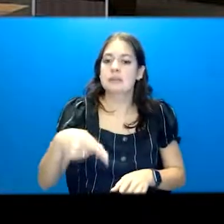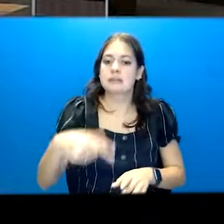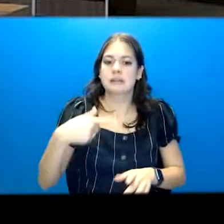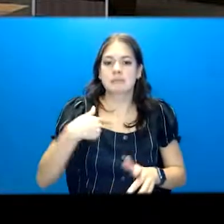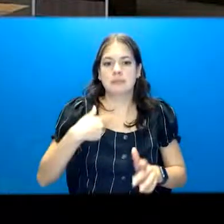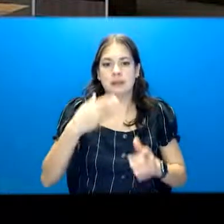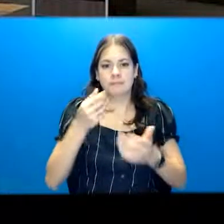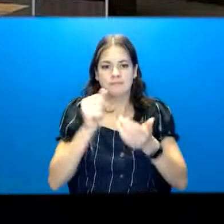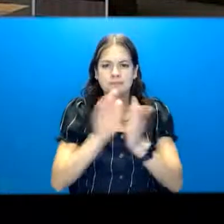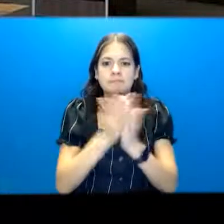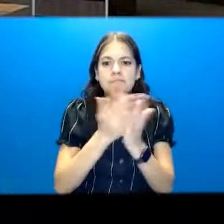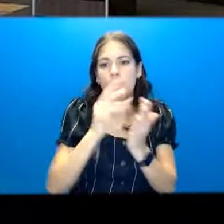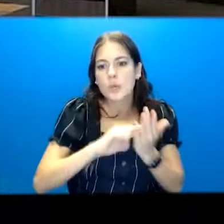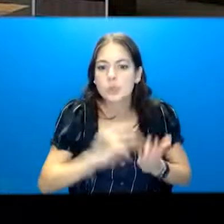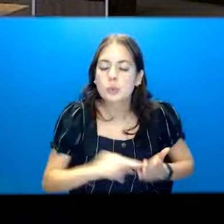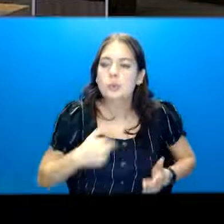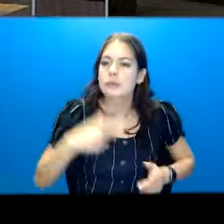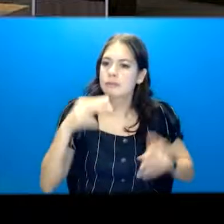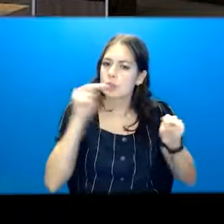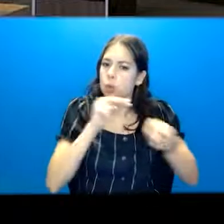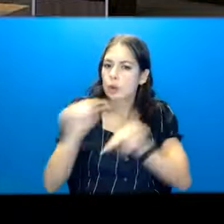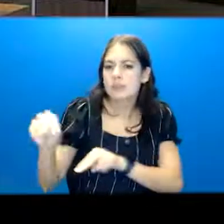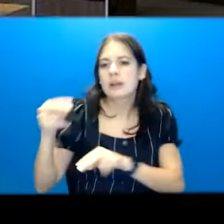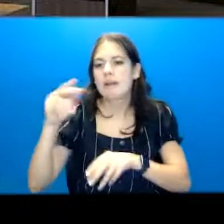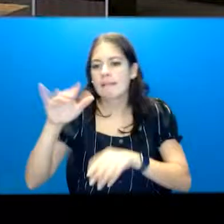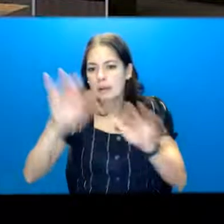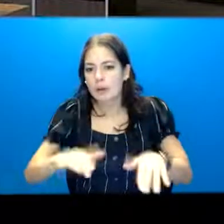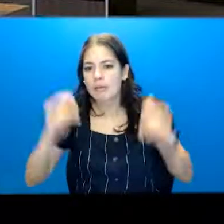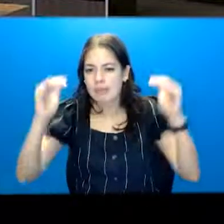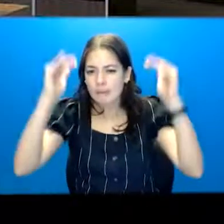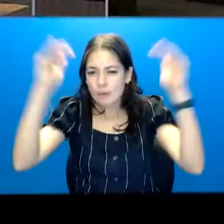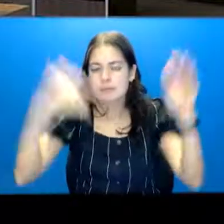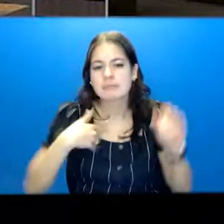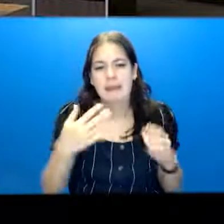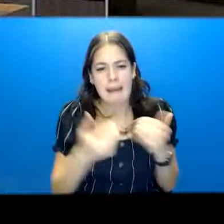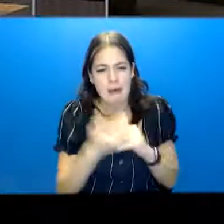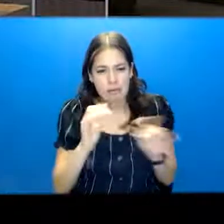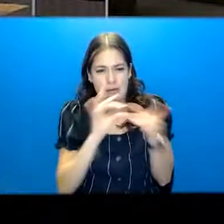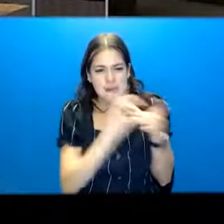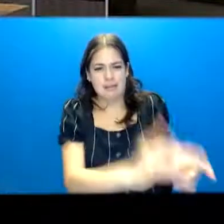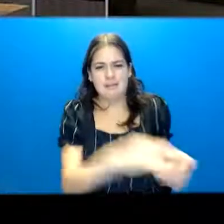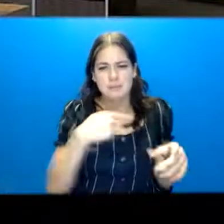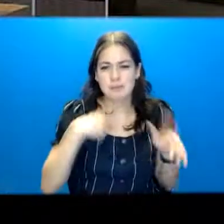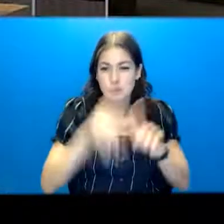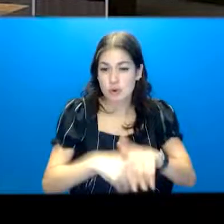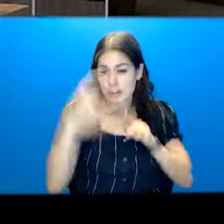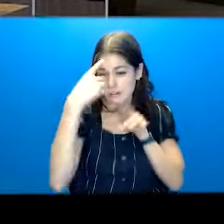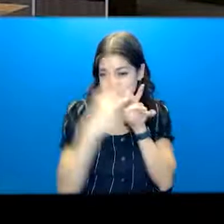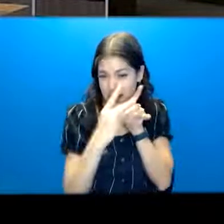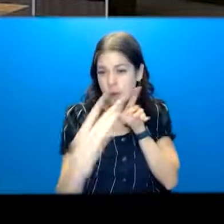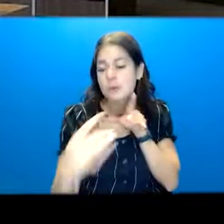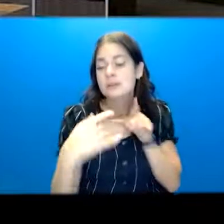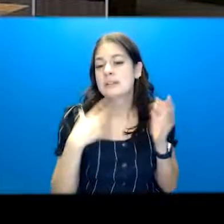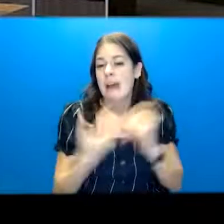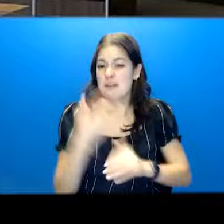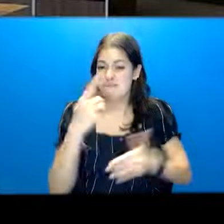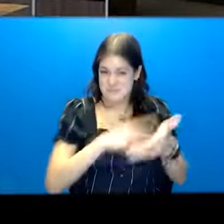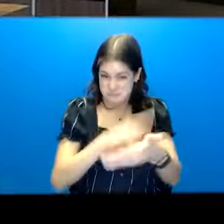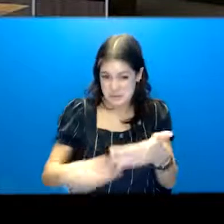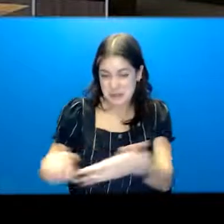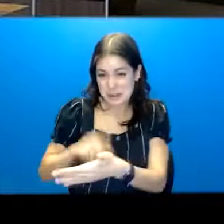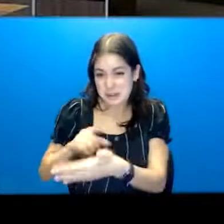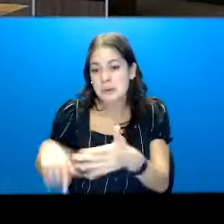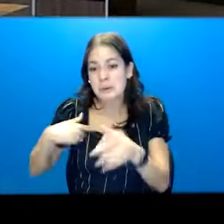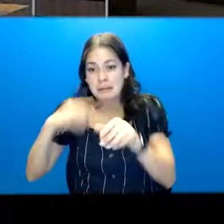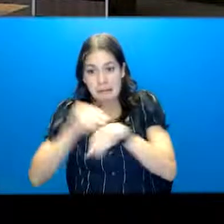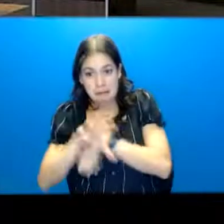out there that has really looked at neighborhood level factors and how that pertains to the onset of psychosis, how discrimination